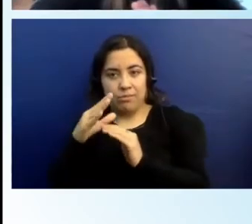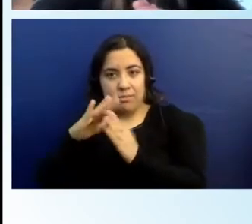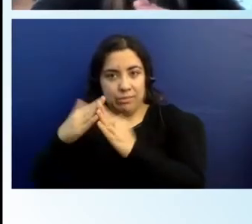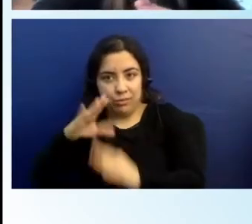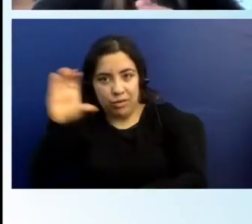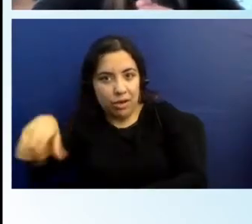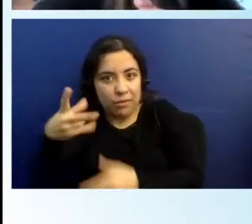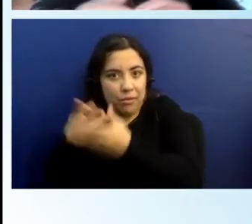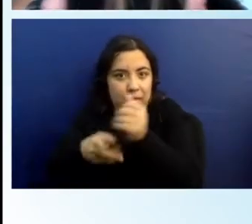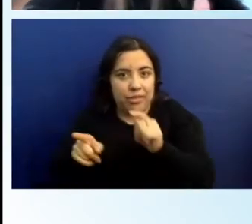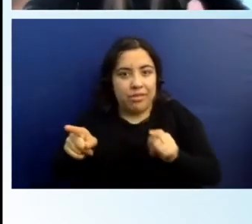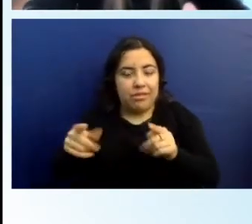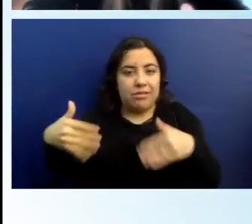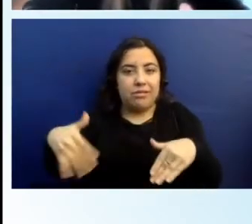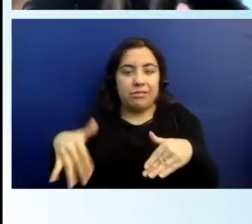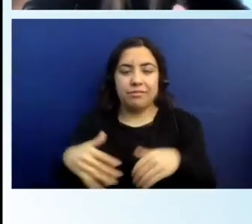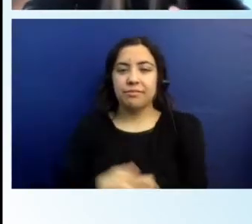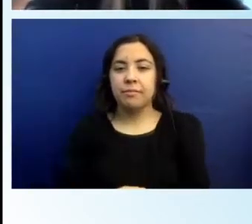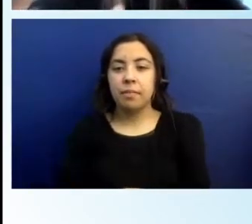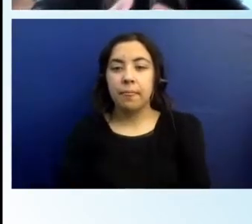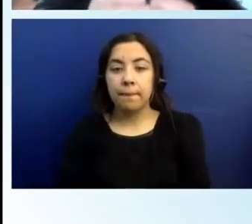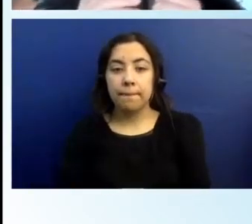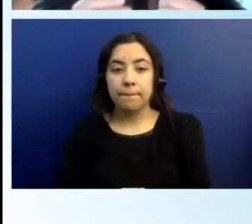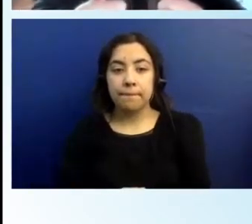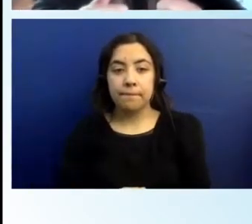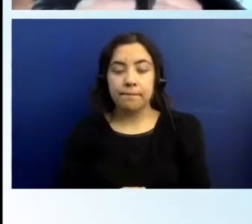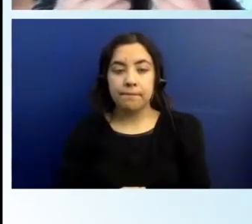You know, when we confront